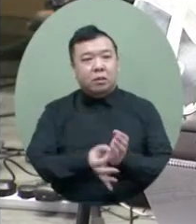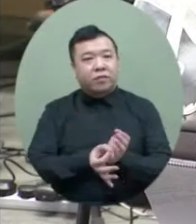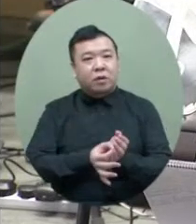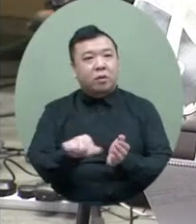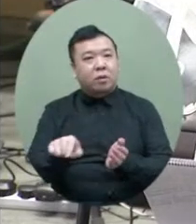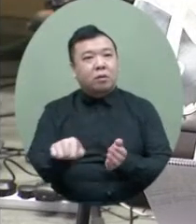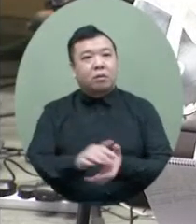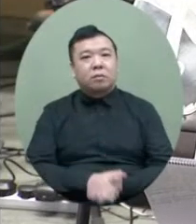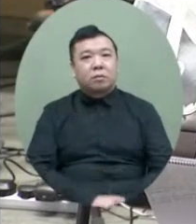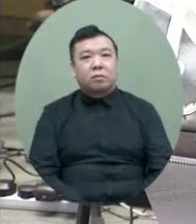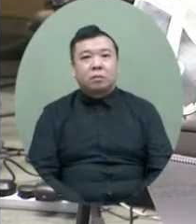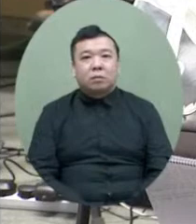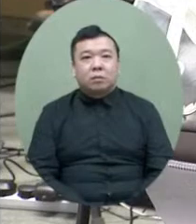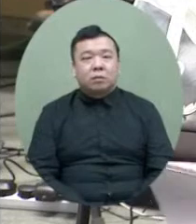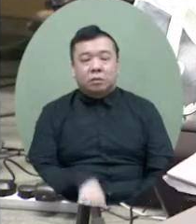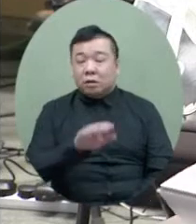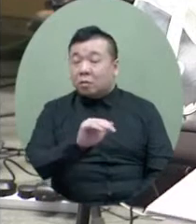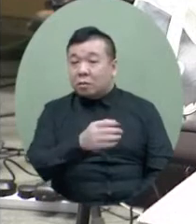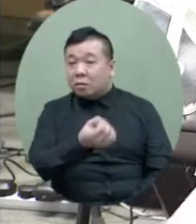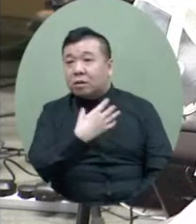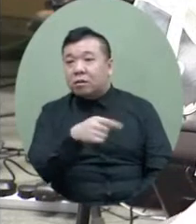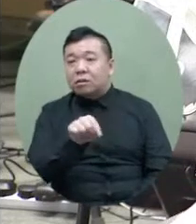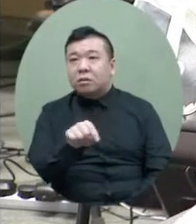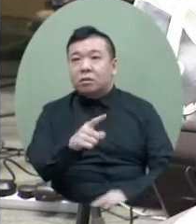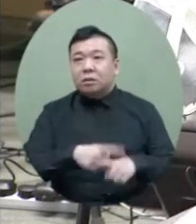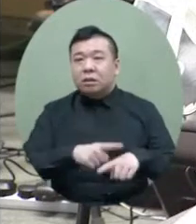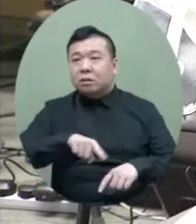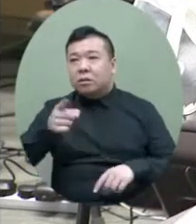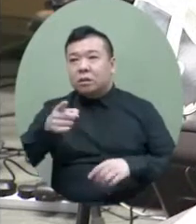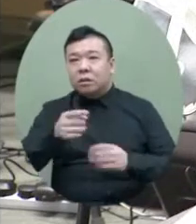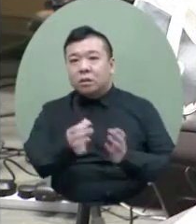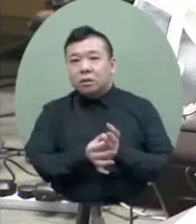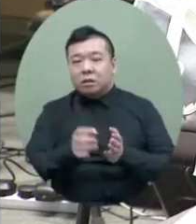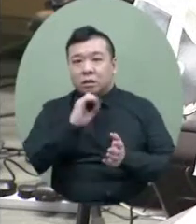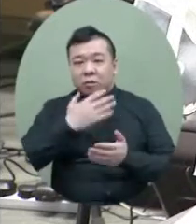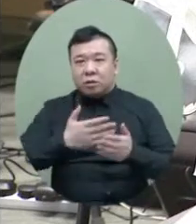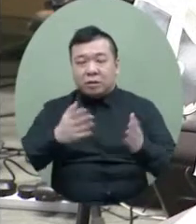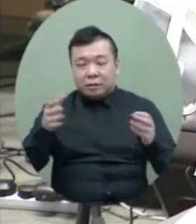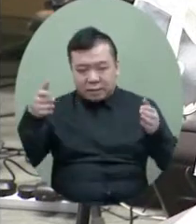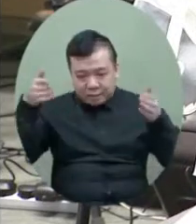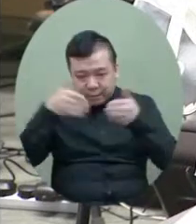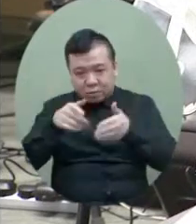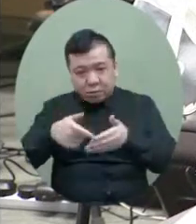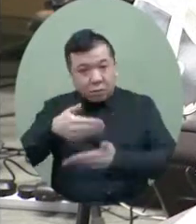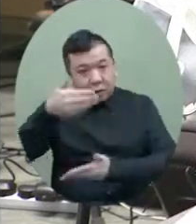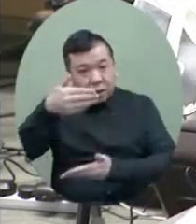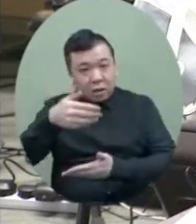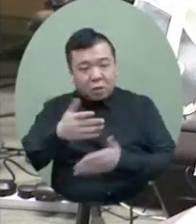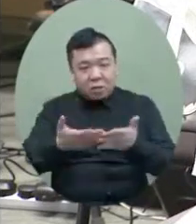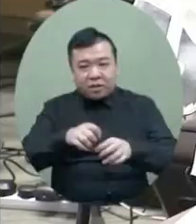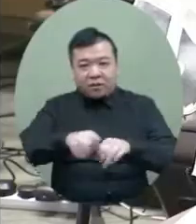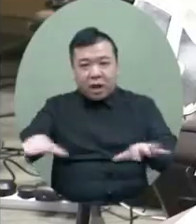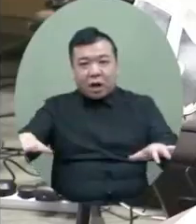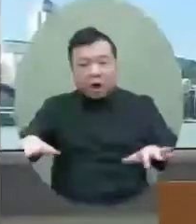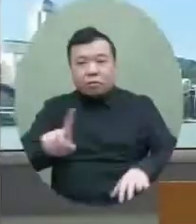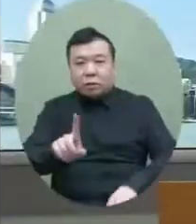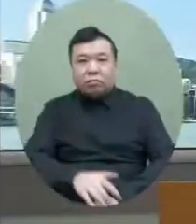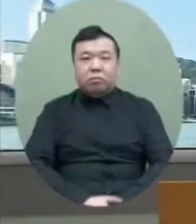where the others live? Are they all concentrated in a few buildings, or are they more spread apart? Thank you.